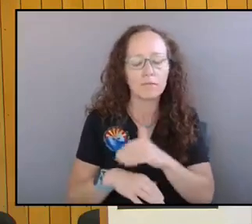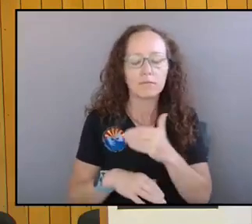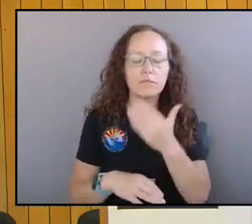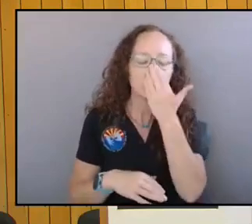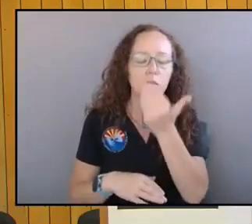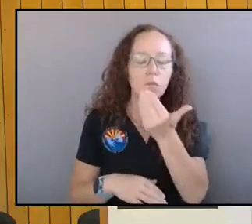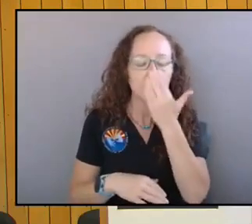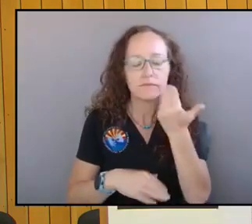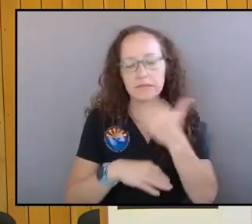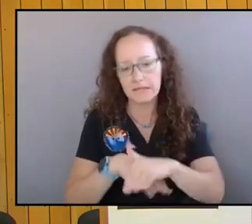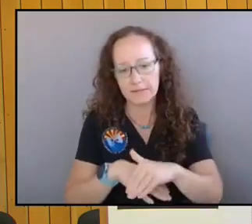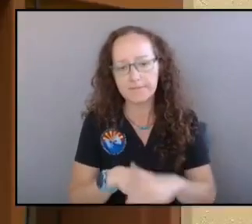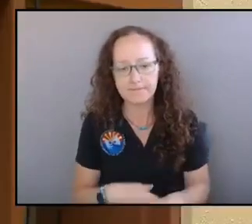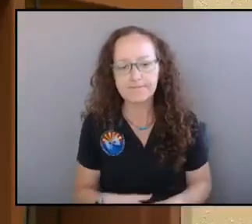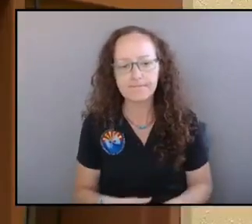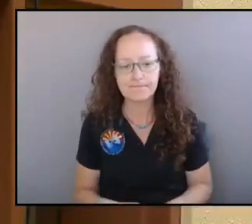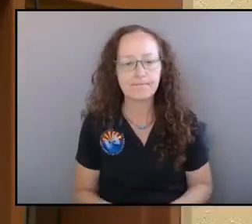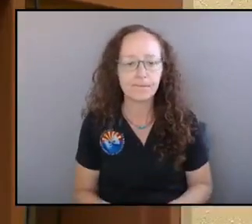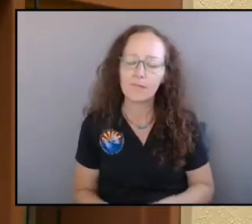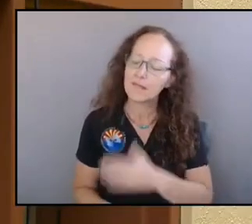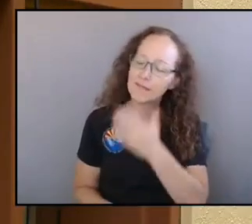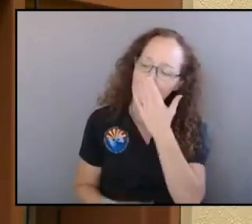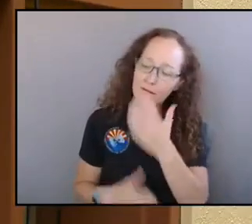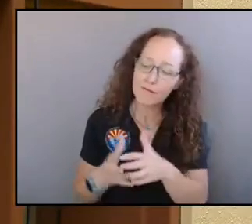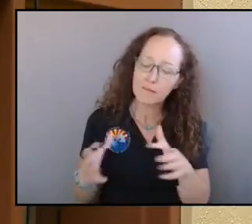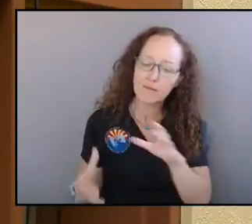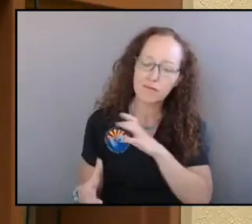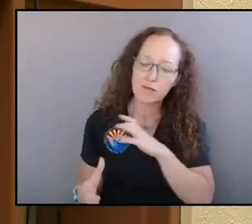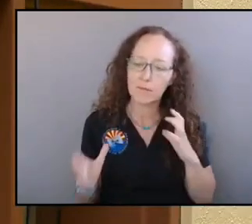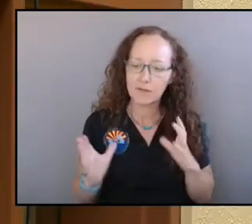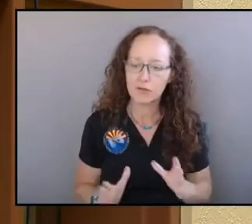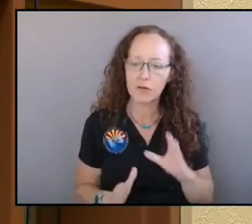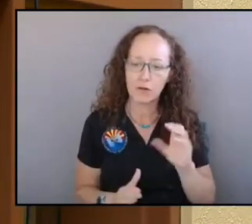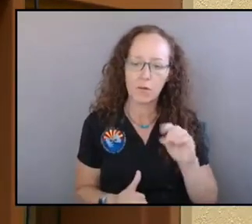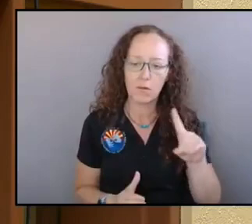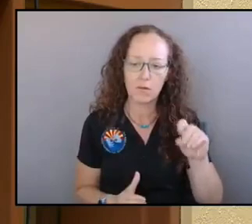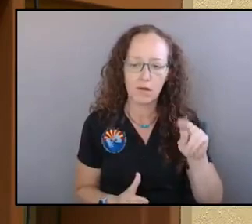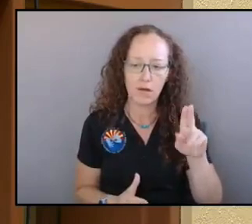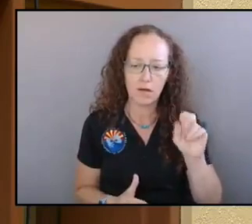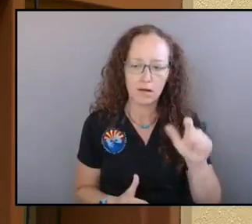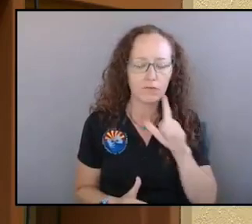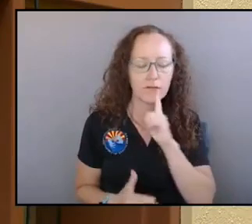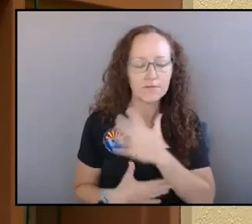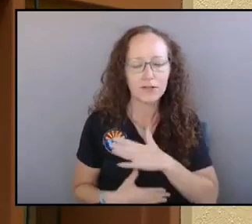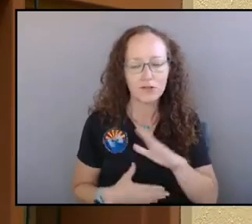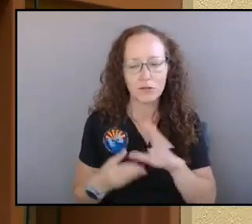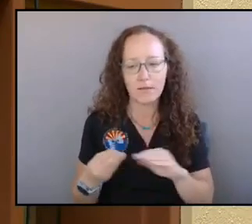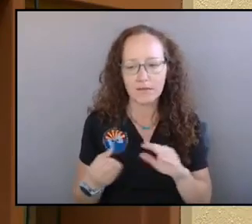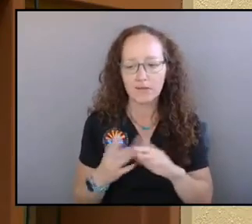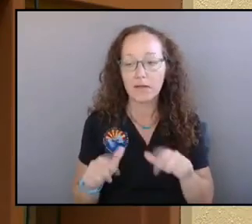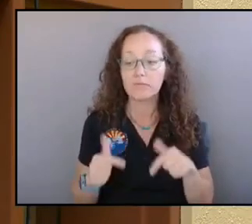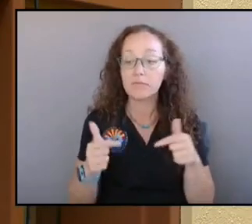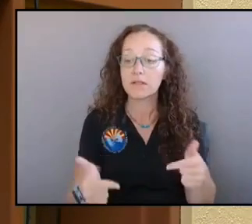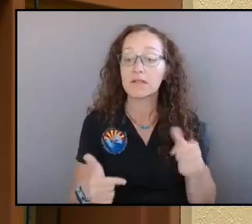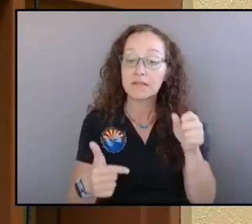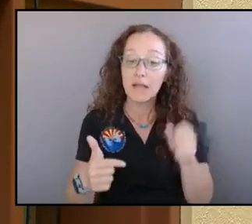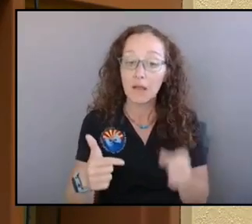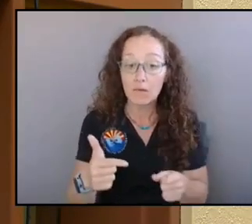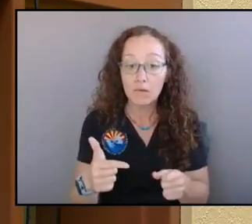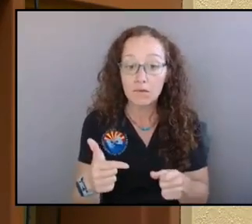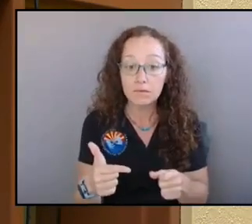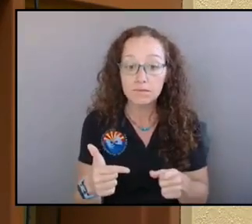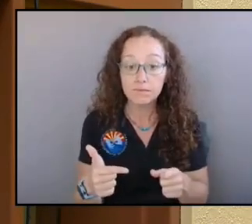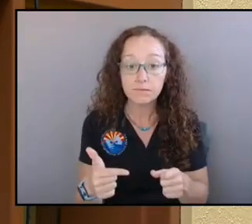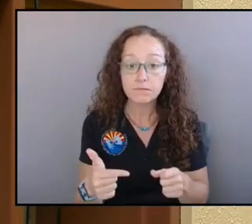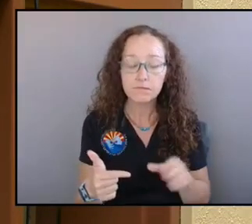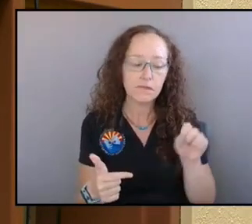Thank you very much, Commissioner O'Donnell. We really appreciate that message. I'm going to turn it down to the south to our San